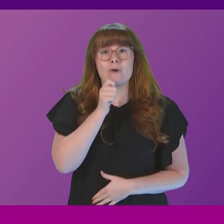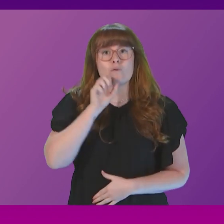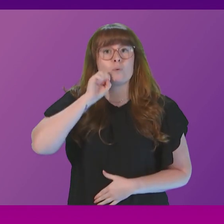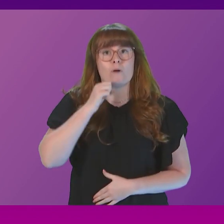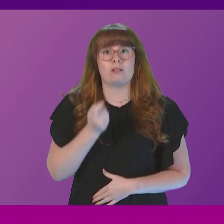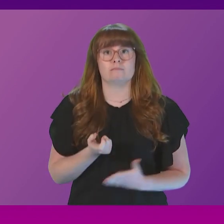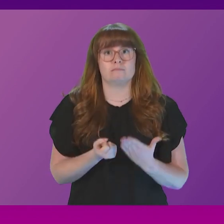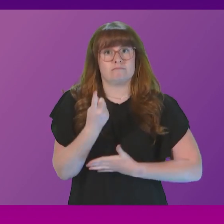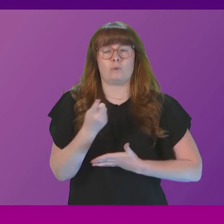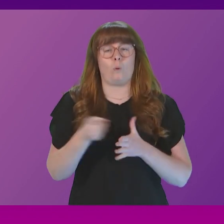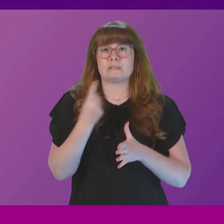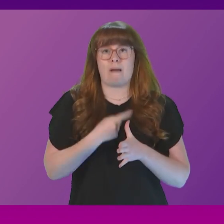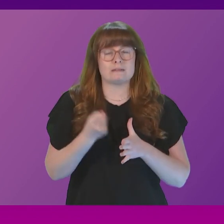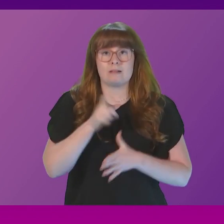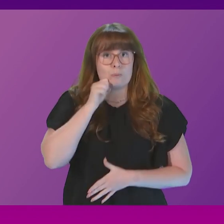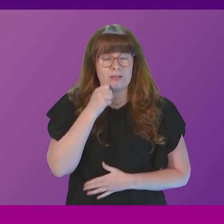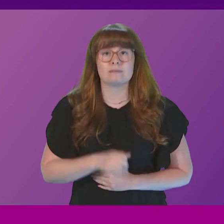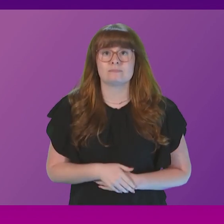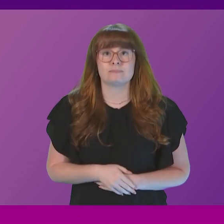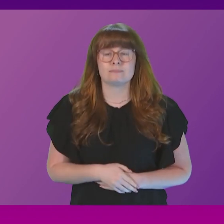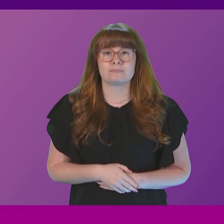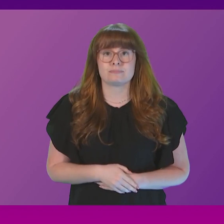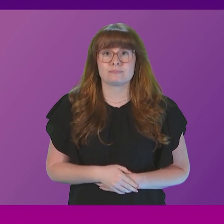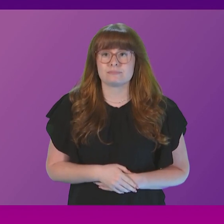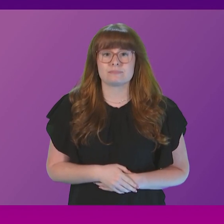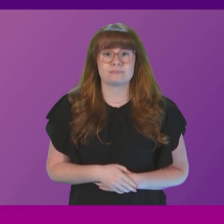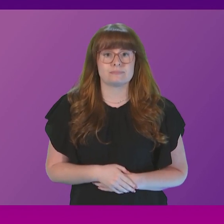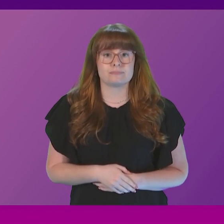be operated automatically.